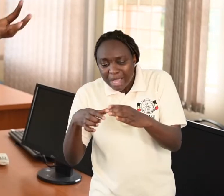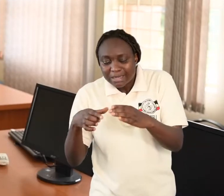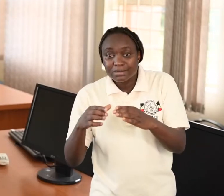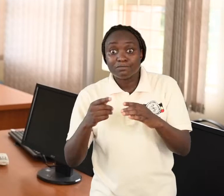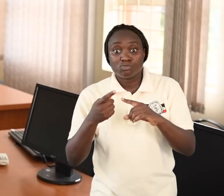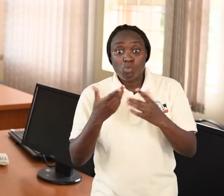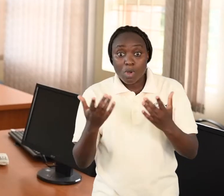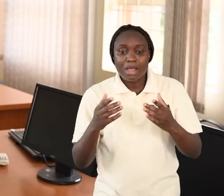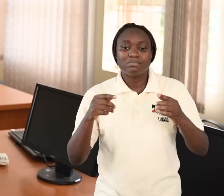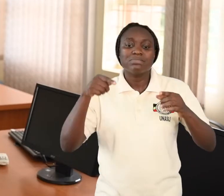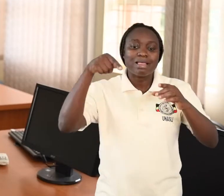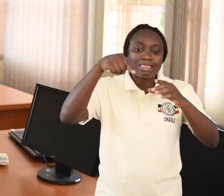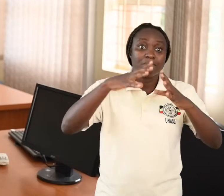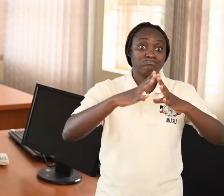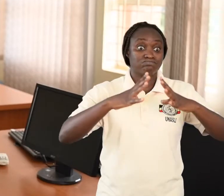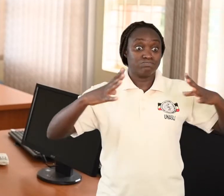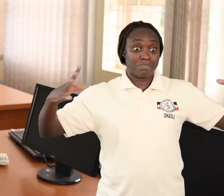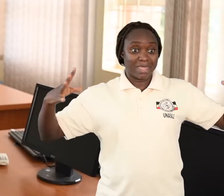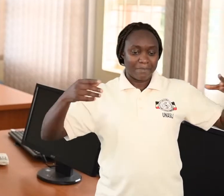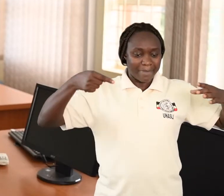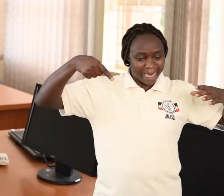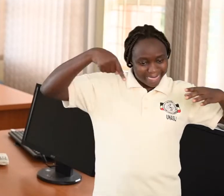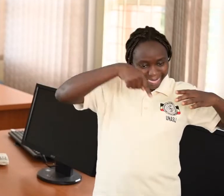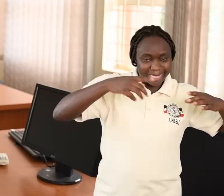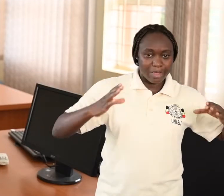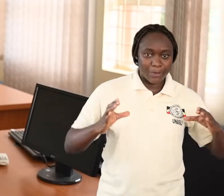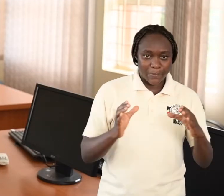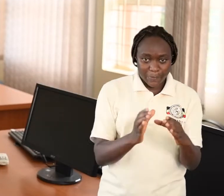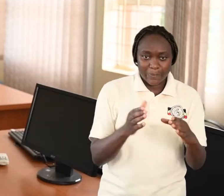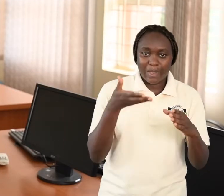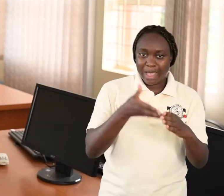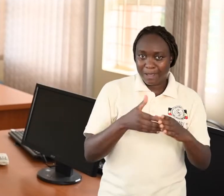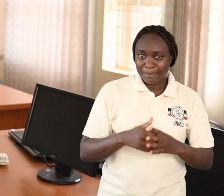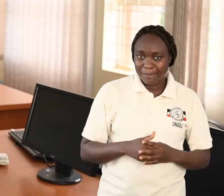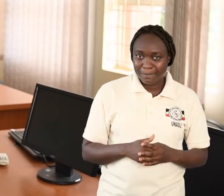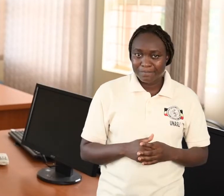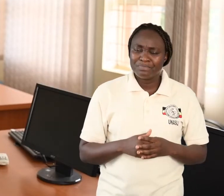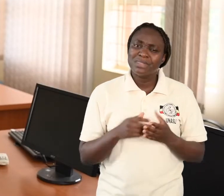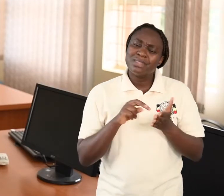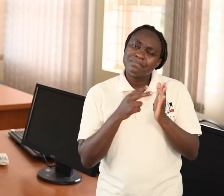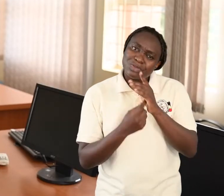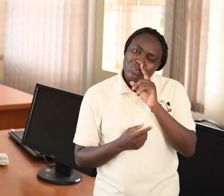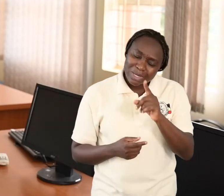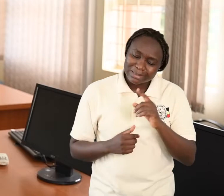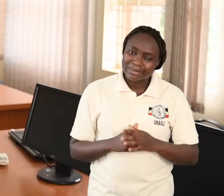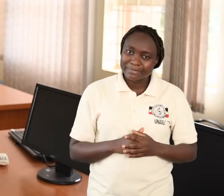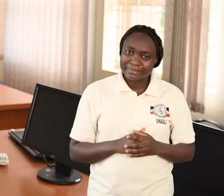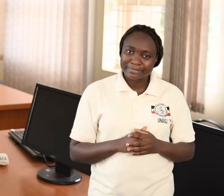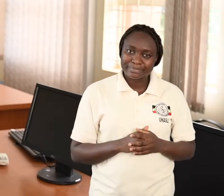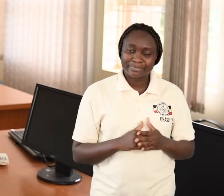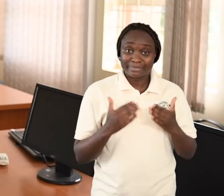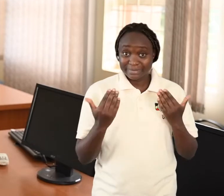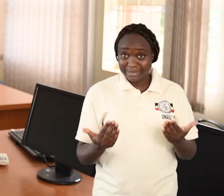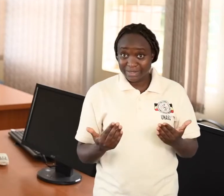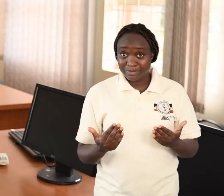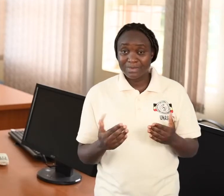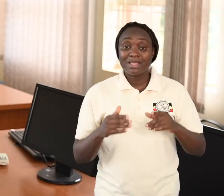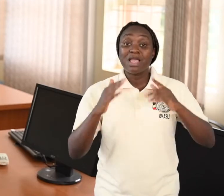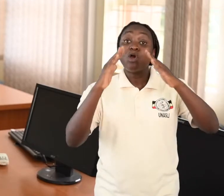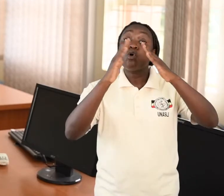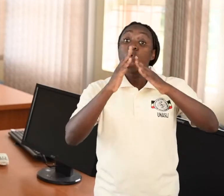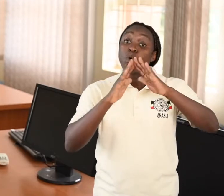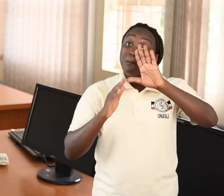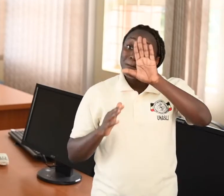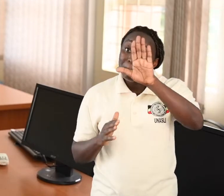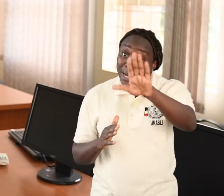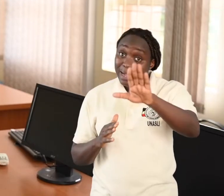bigger set. What am I trying to bring out? What I'm bringing out is that at home, you